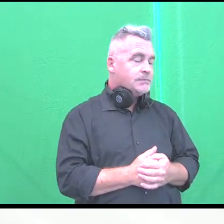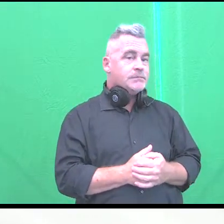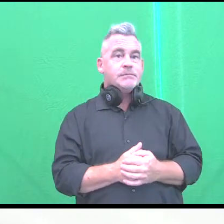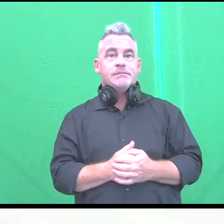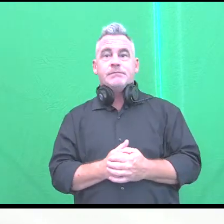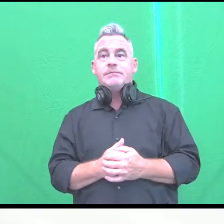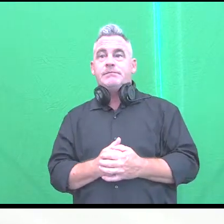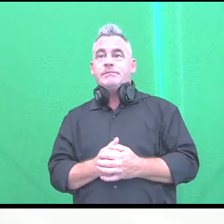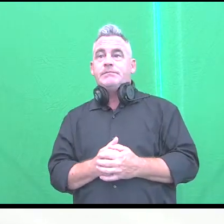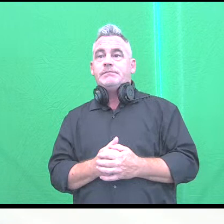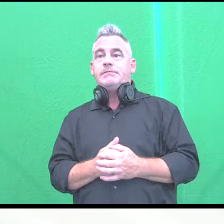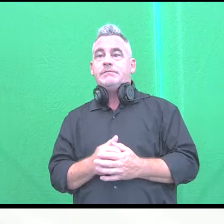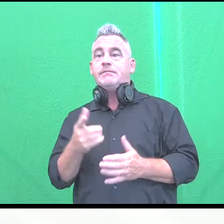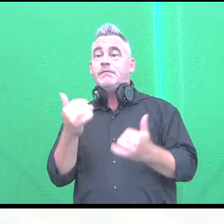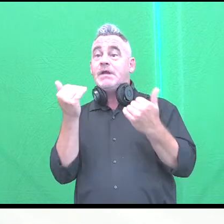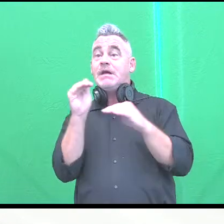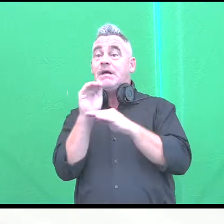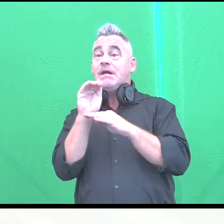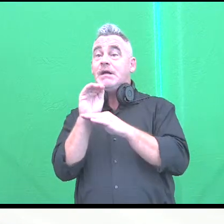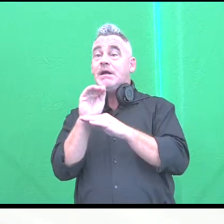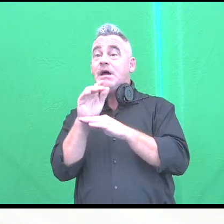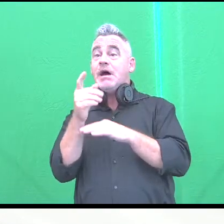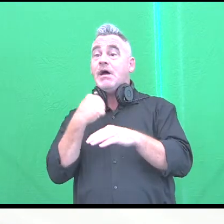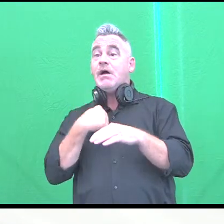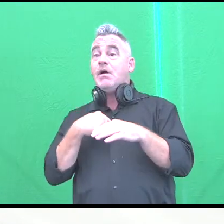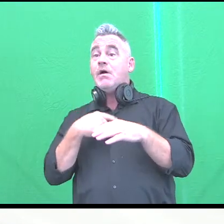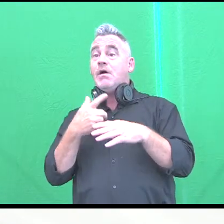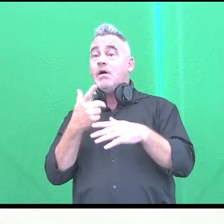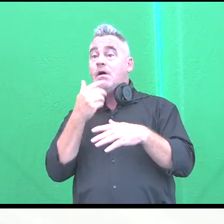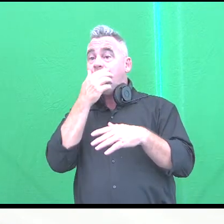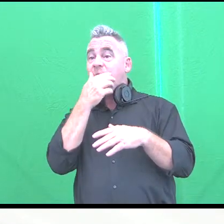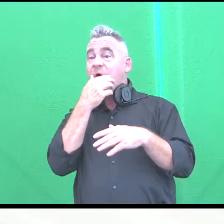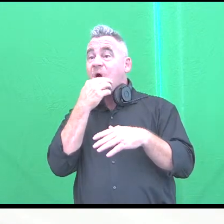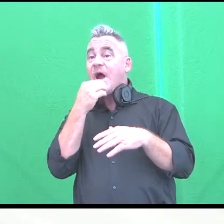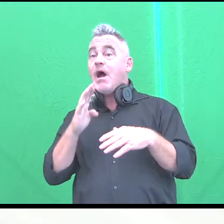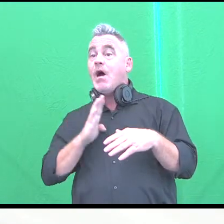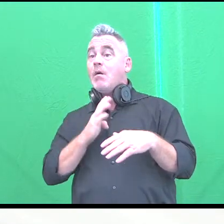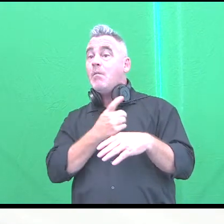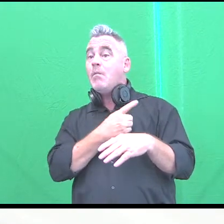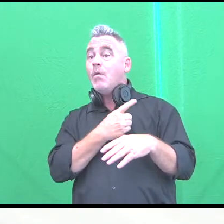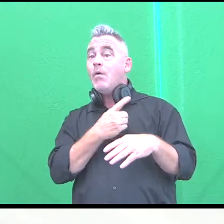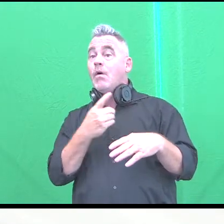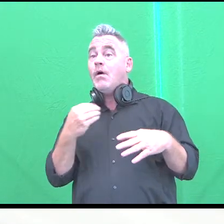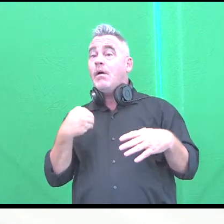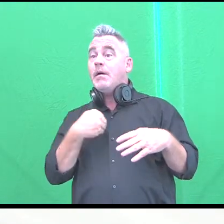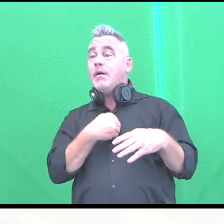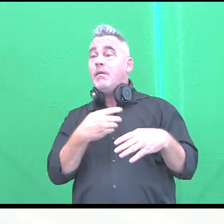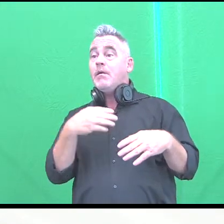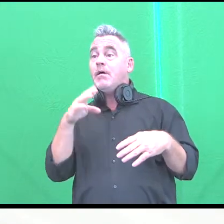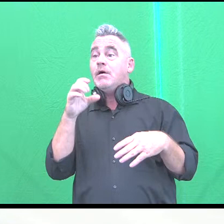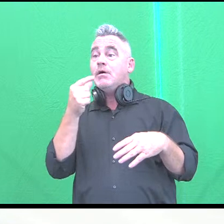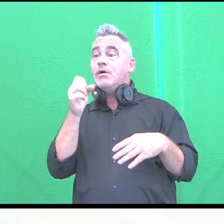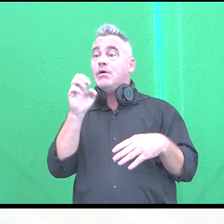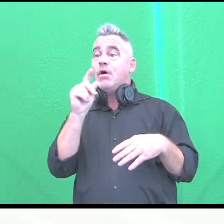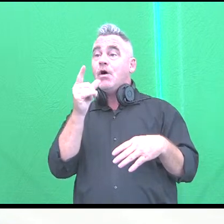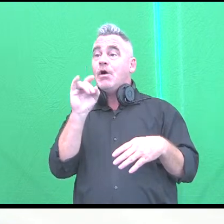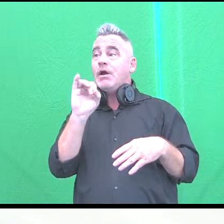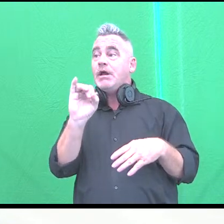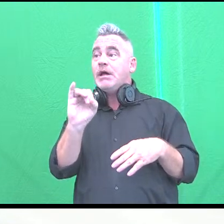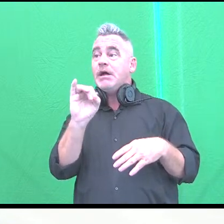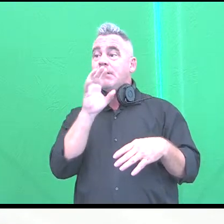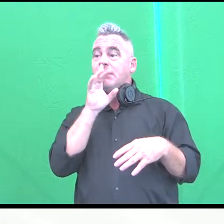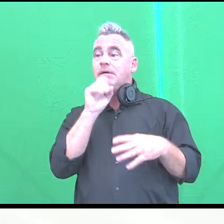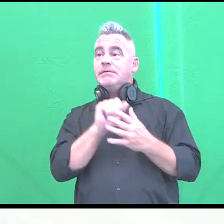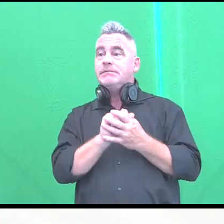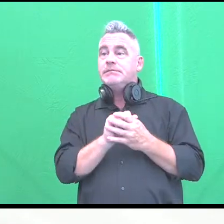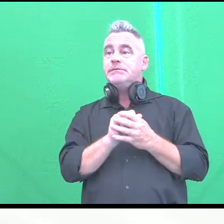And tonight we're going to have our board member Girardi will now read the mission statement for us.